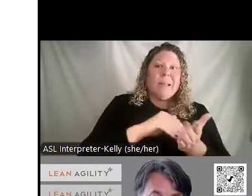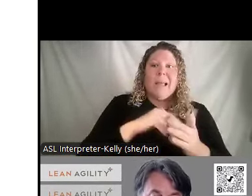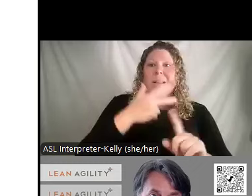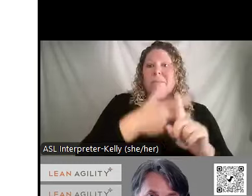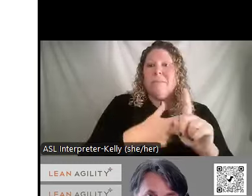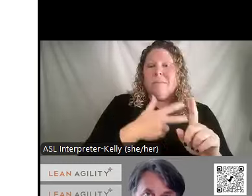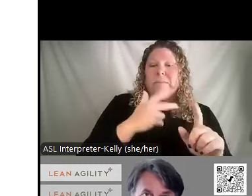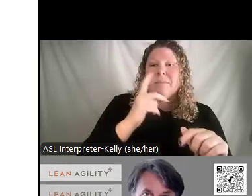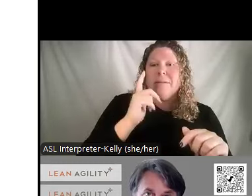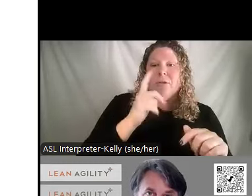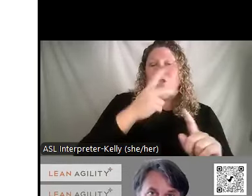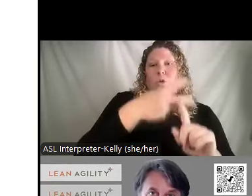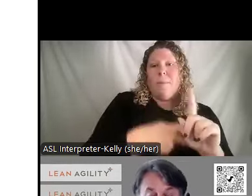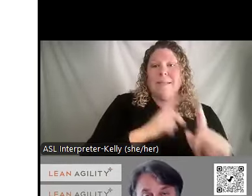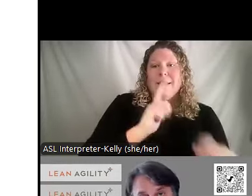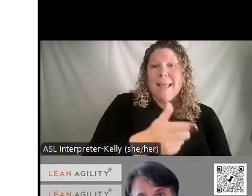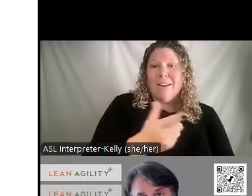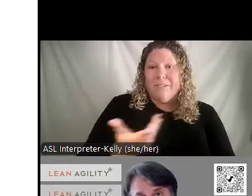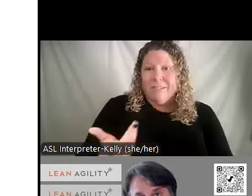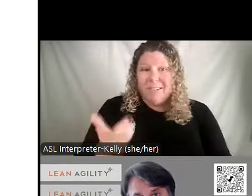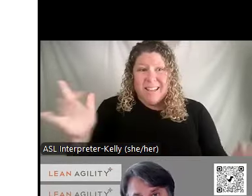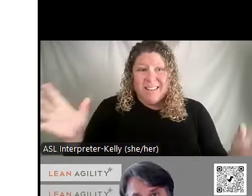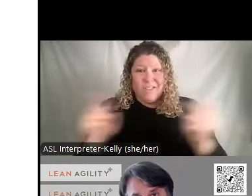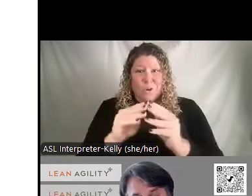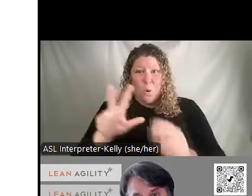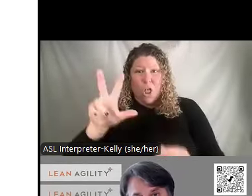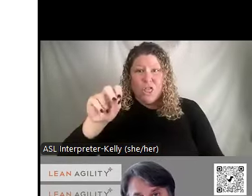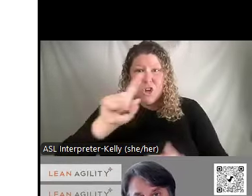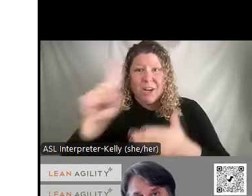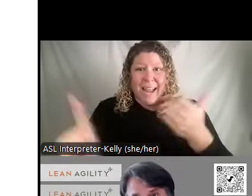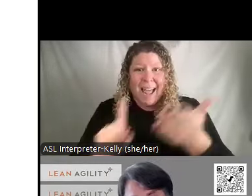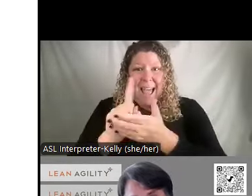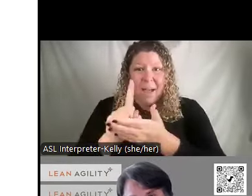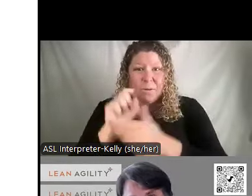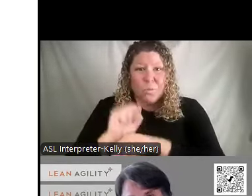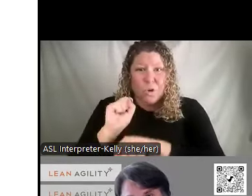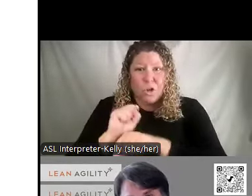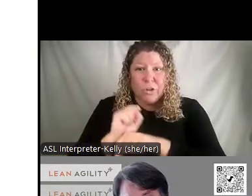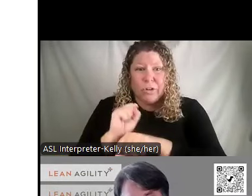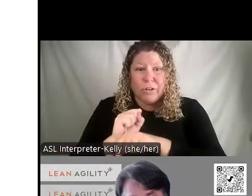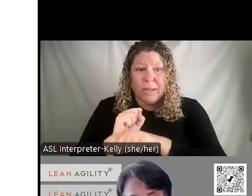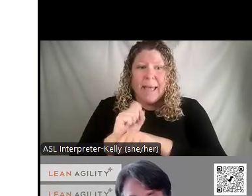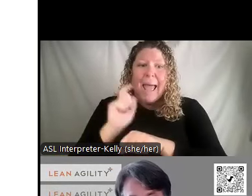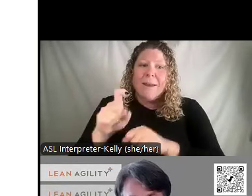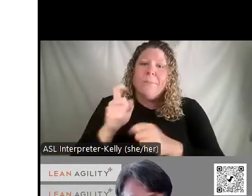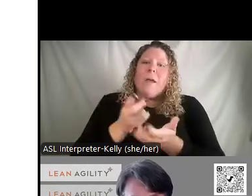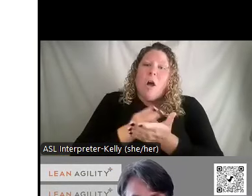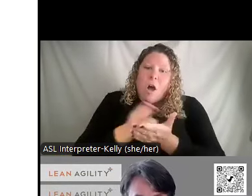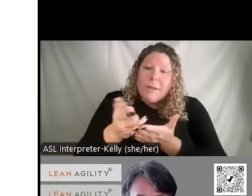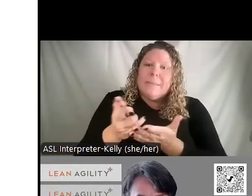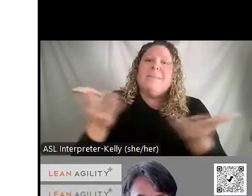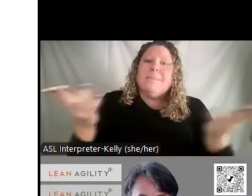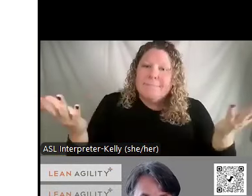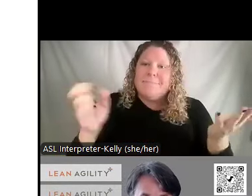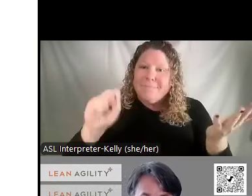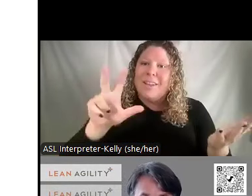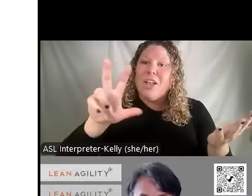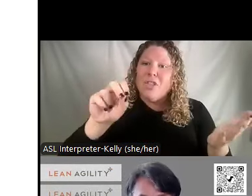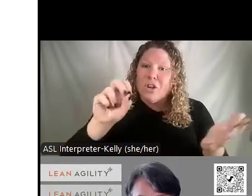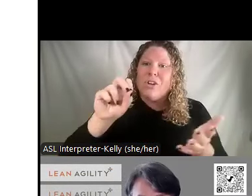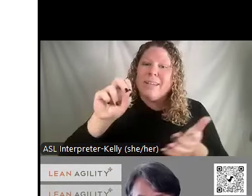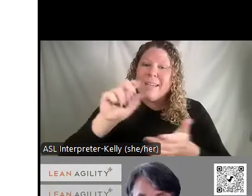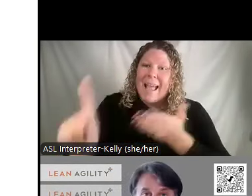30 hours of effort. So they're being honest with themselves about the amount of effort, and they actually were able to put things into the calendar.